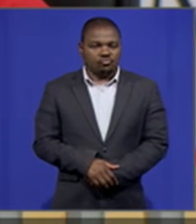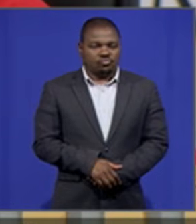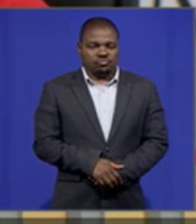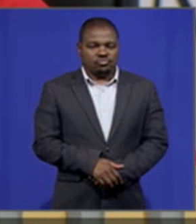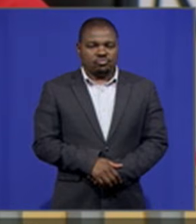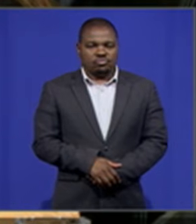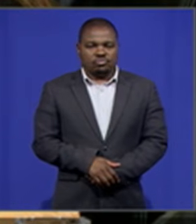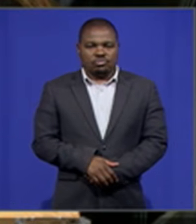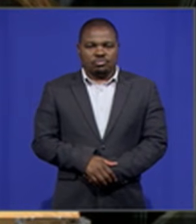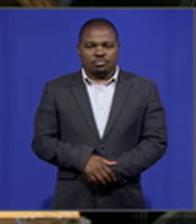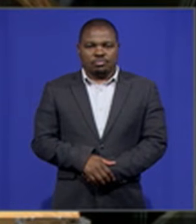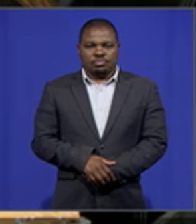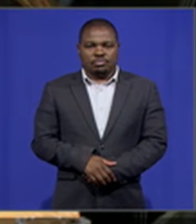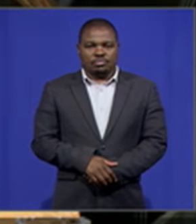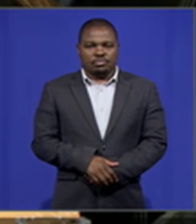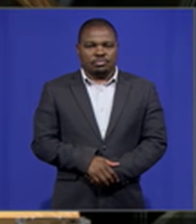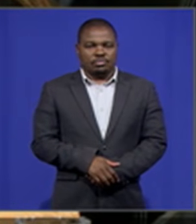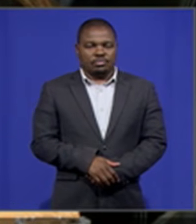Going forward, Chair.